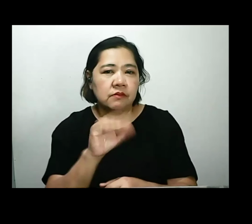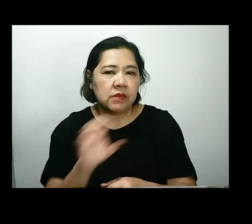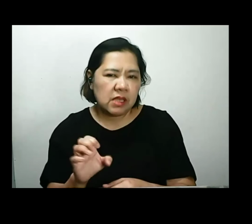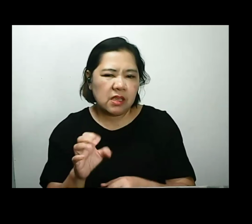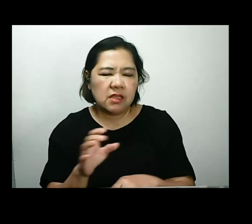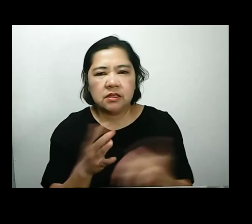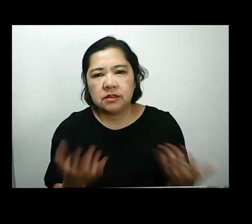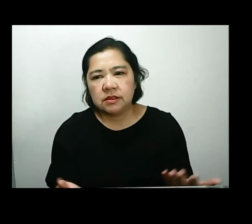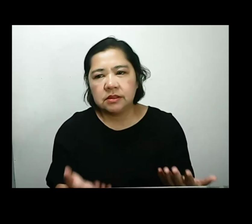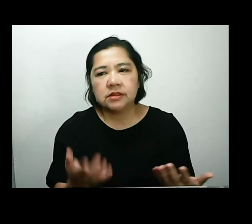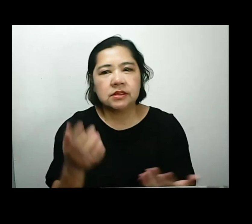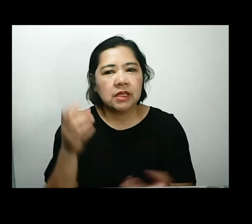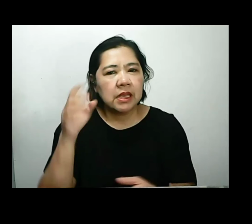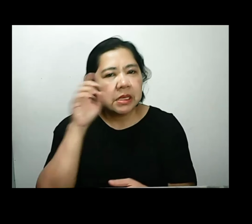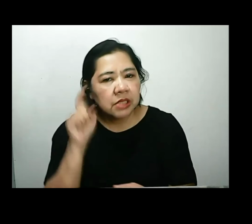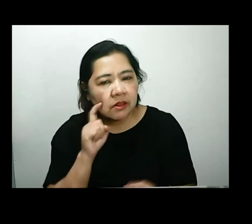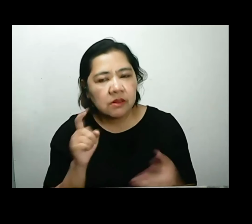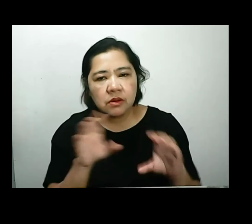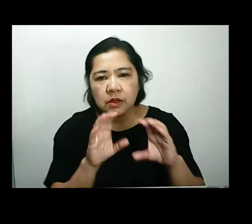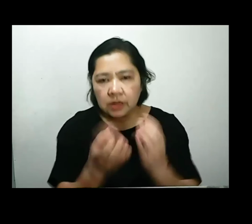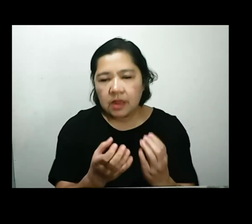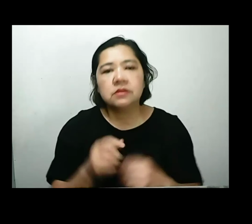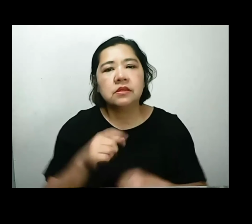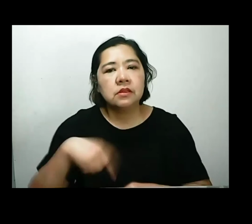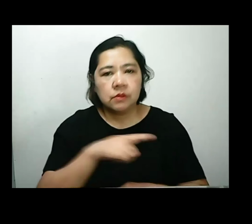and class, then we should be able to